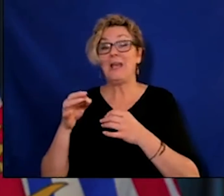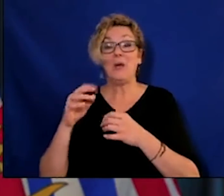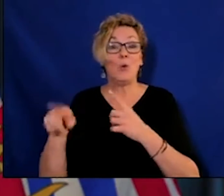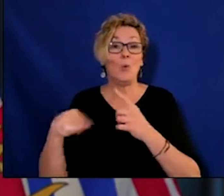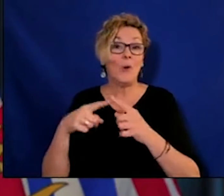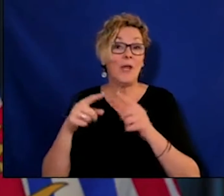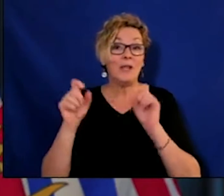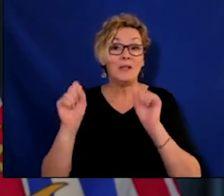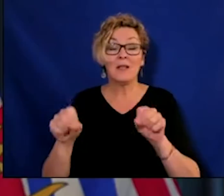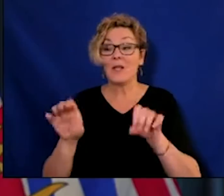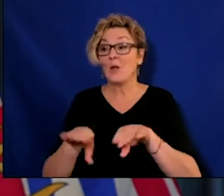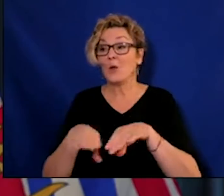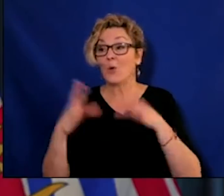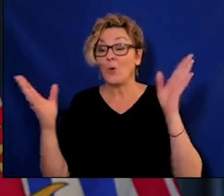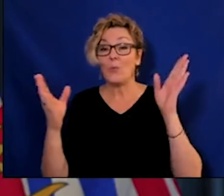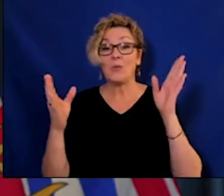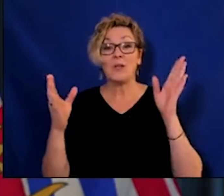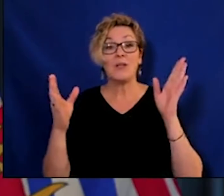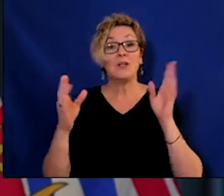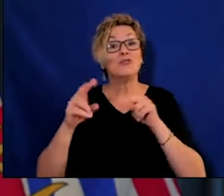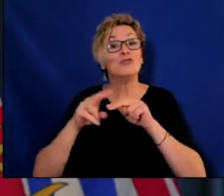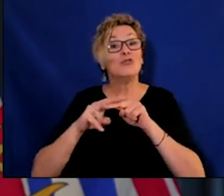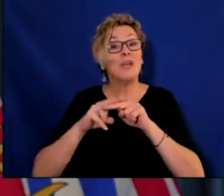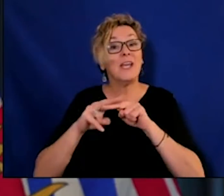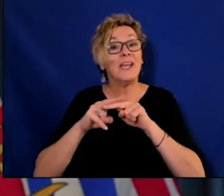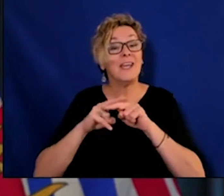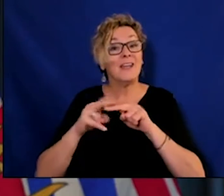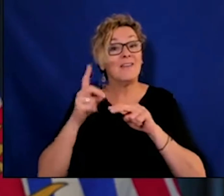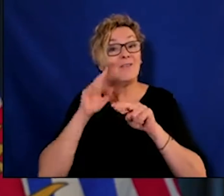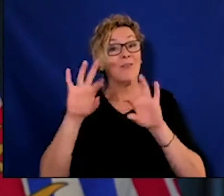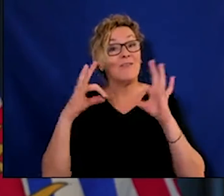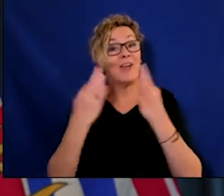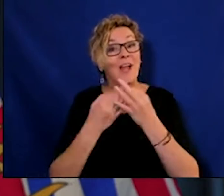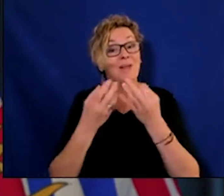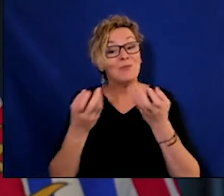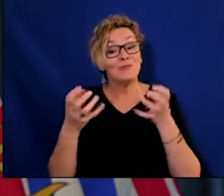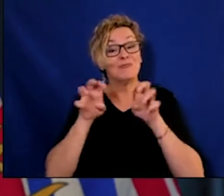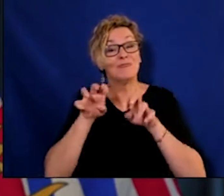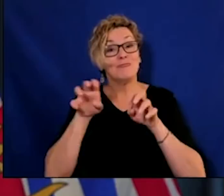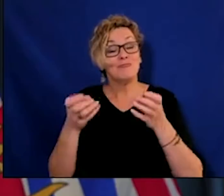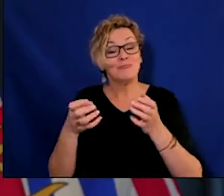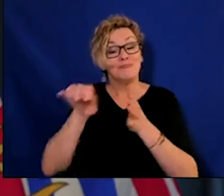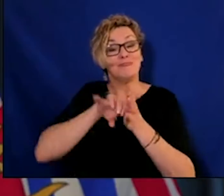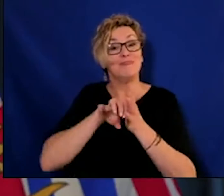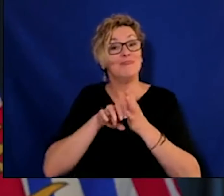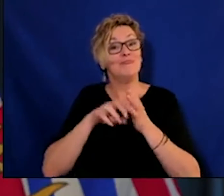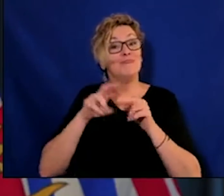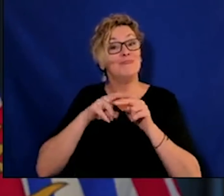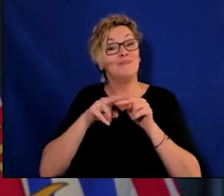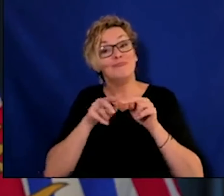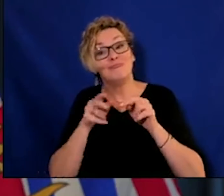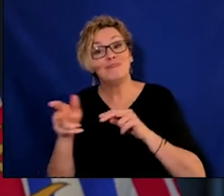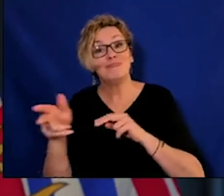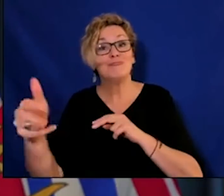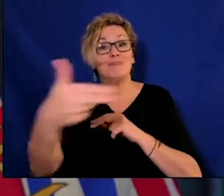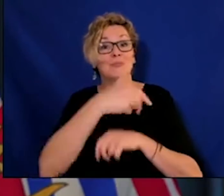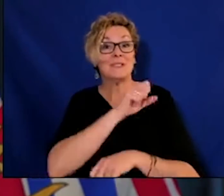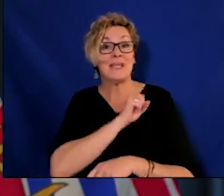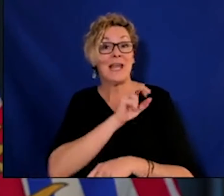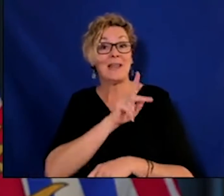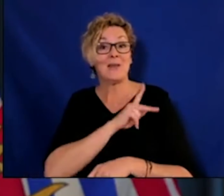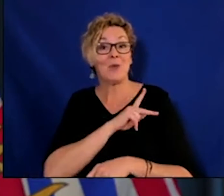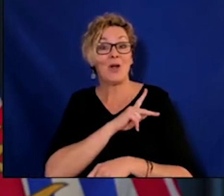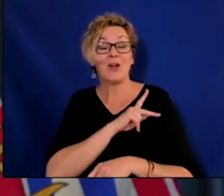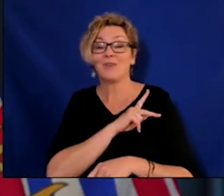the Holiday Train in Stanley Park and the Bouchard Garden Light Display, among many others that had previously been